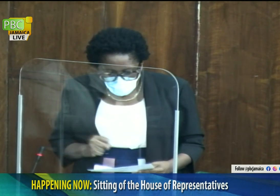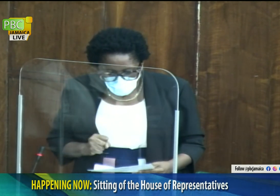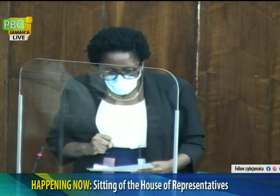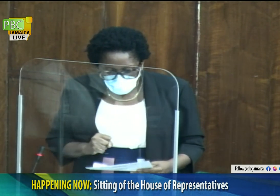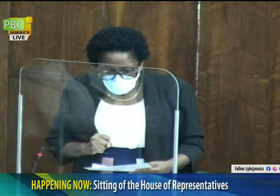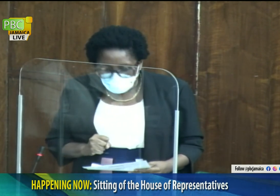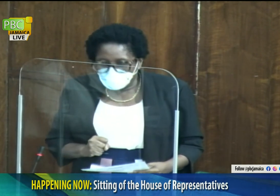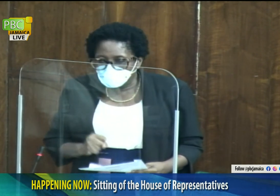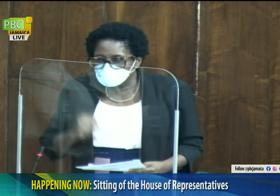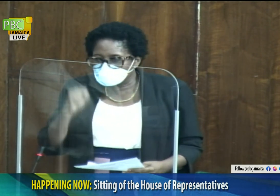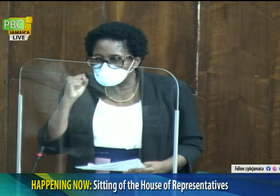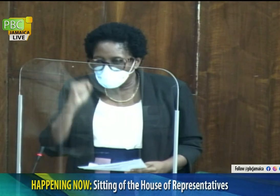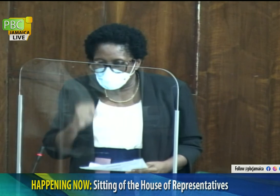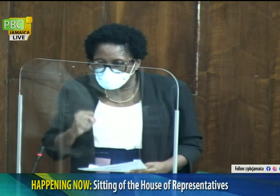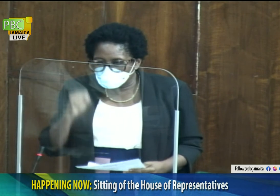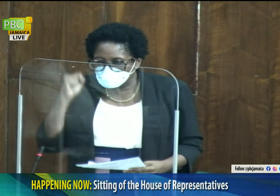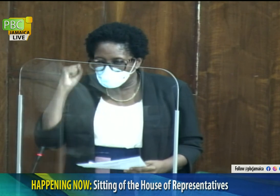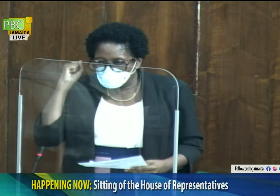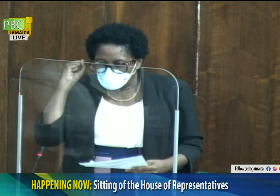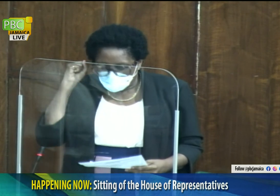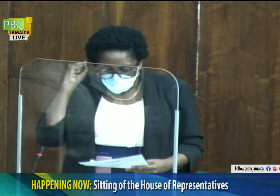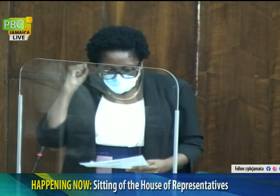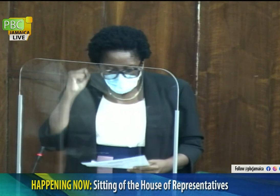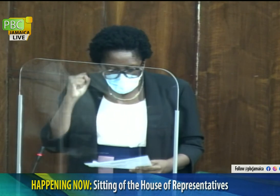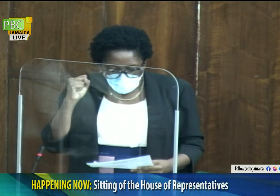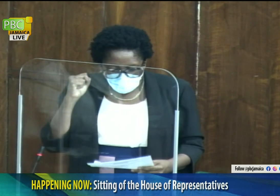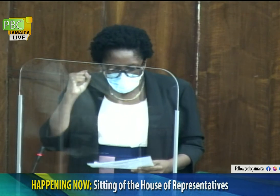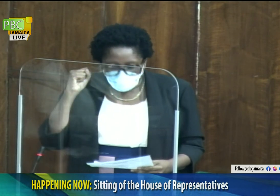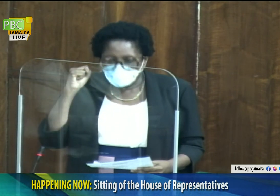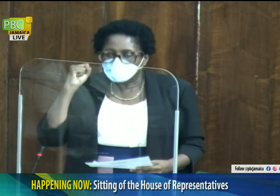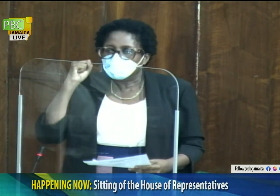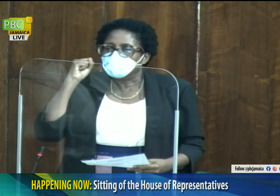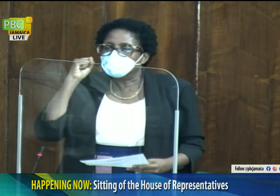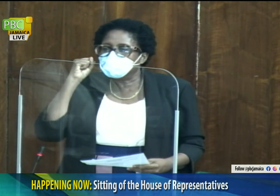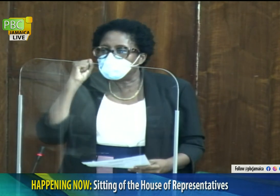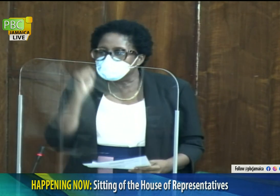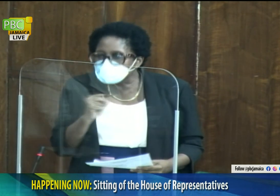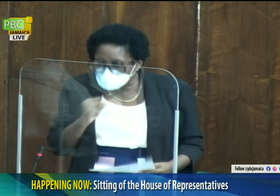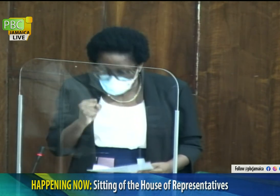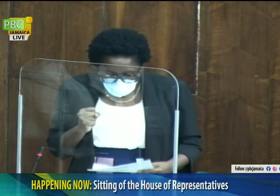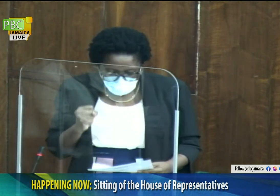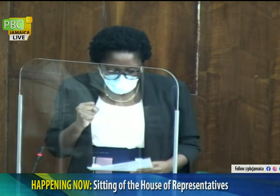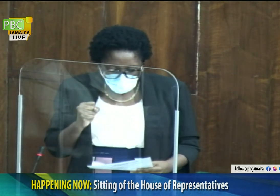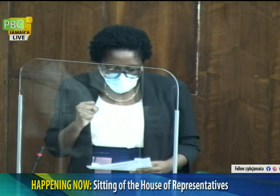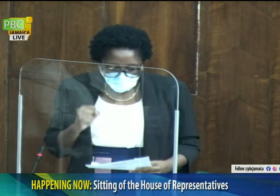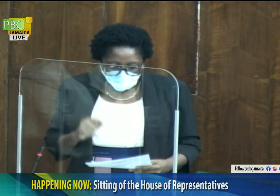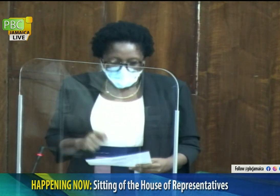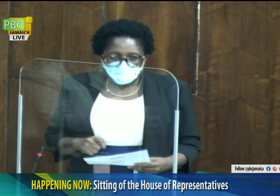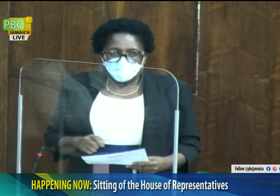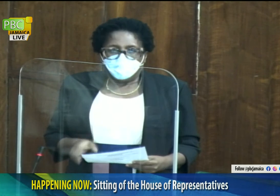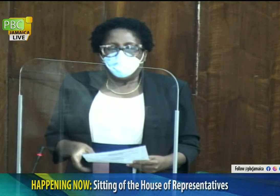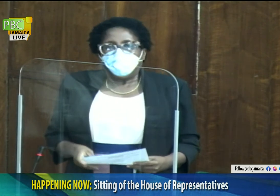to you mr prime minister and to the madam minister